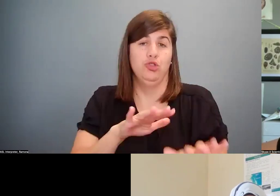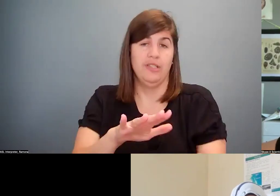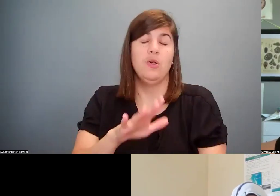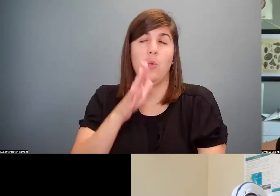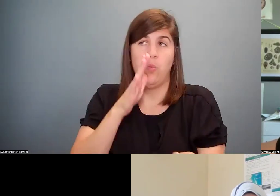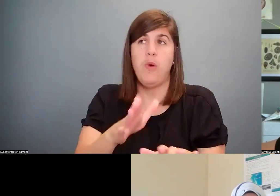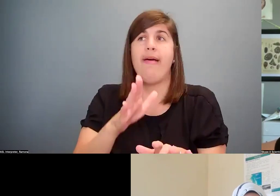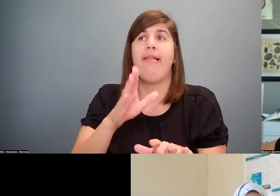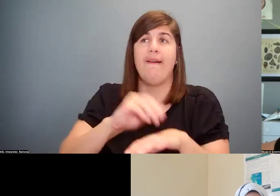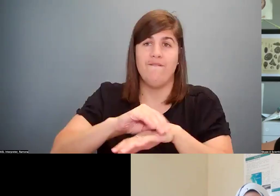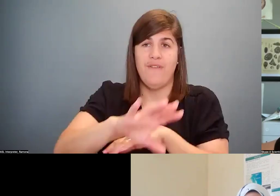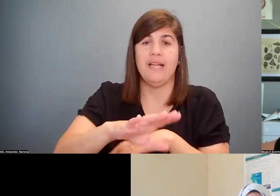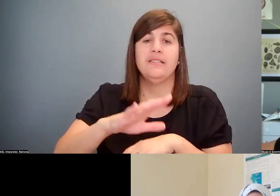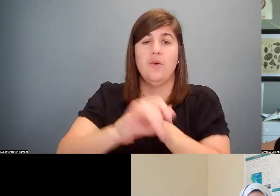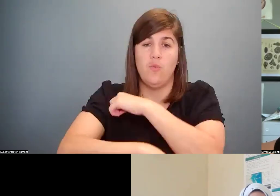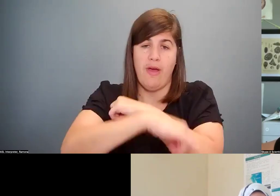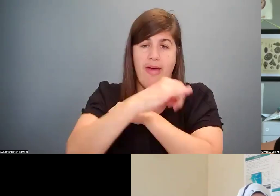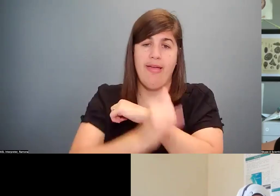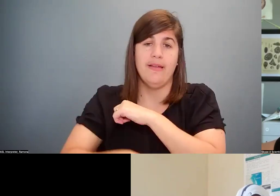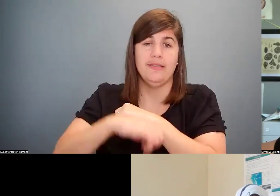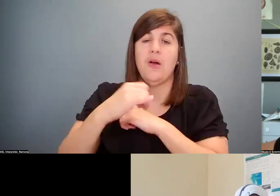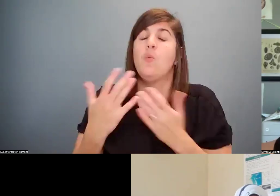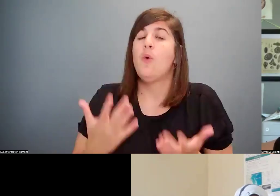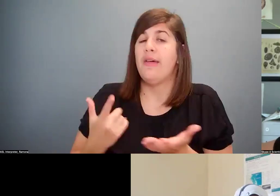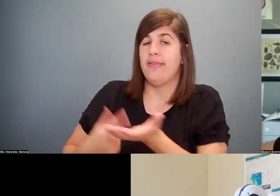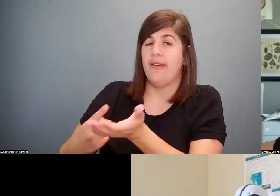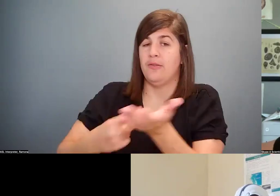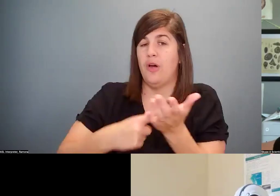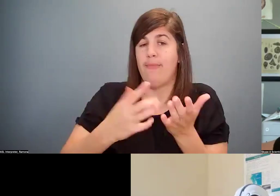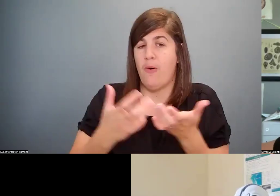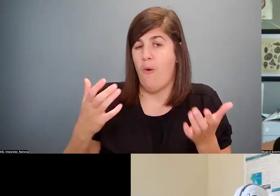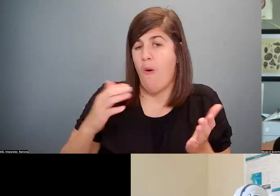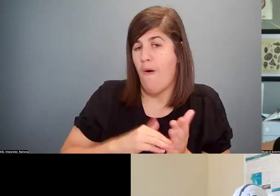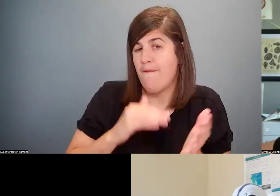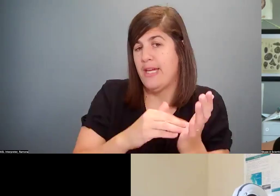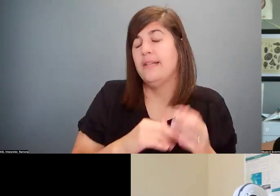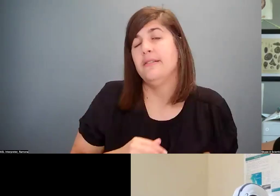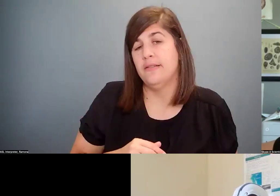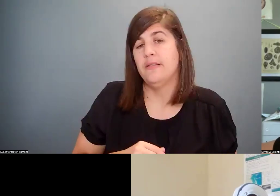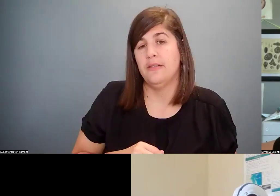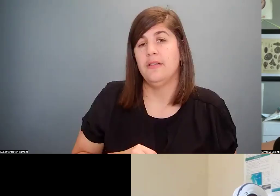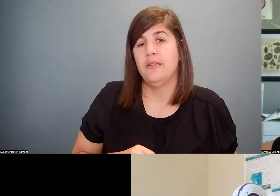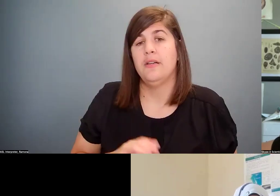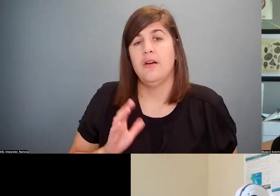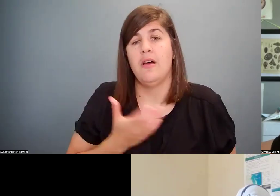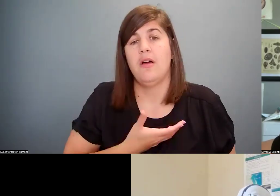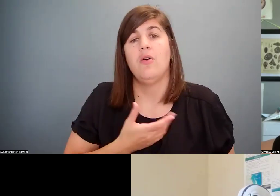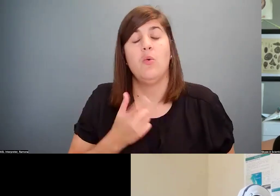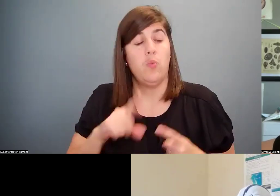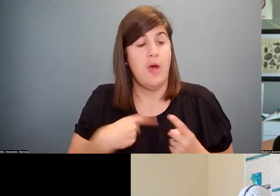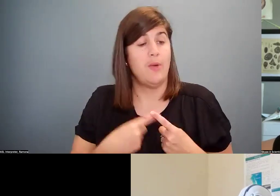and can protect them. One of the things that I talk about a lot is our marine debris. So when we're